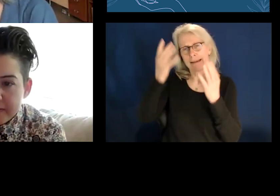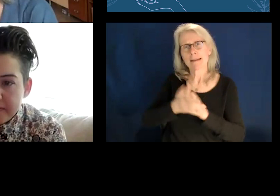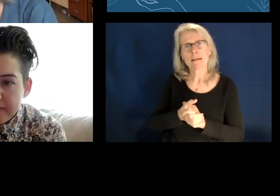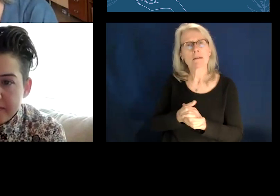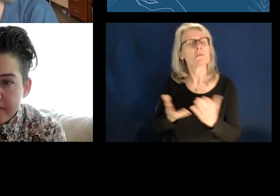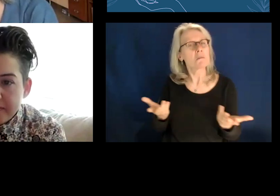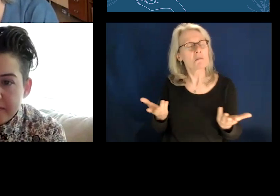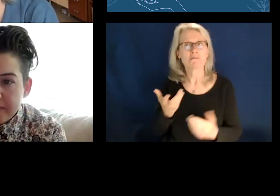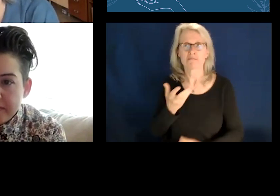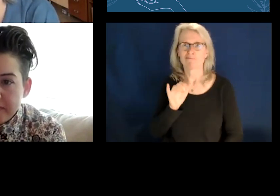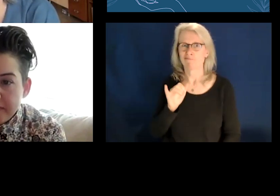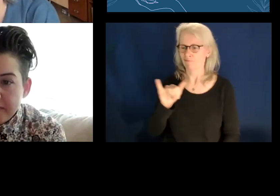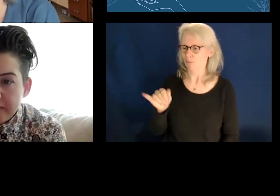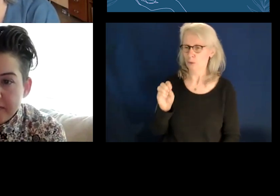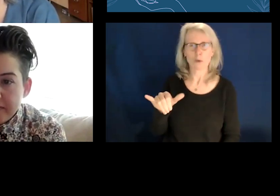is joy?